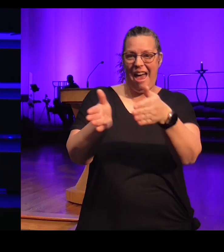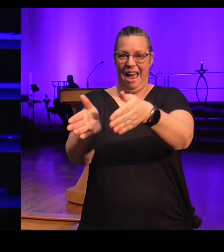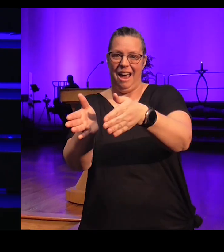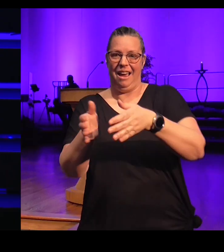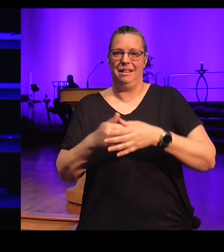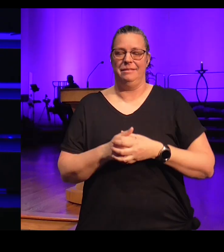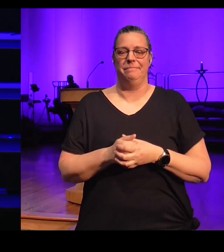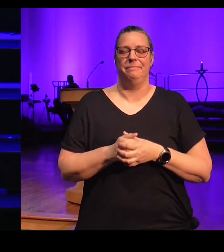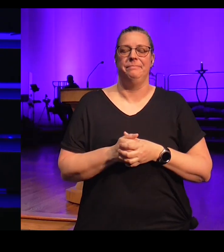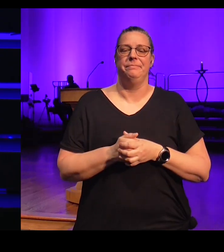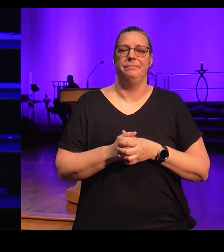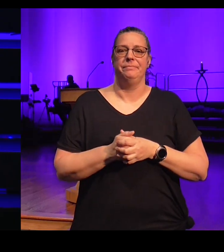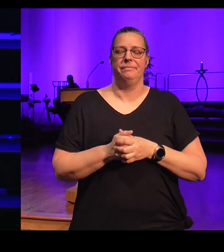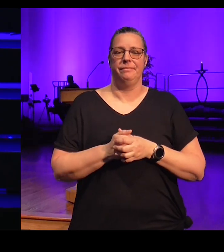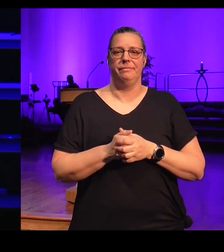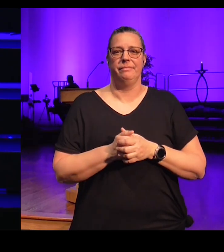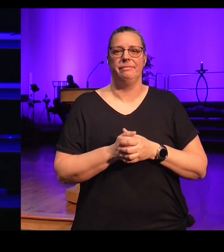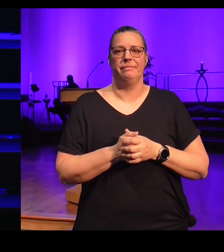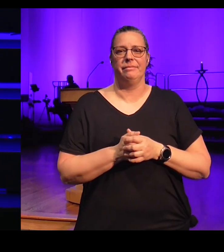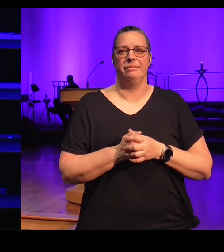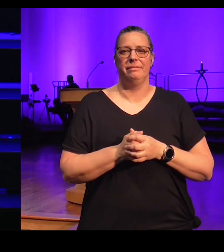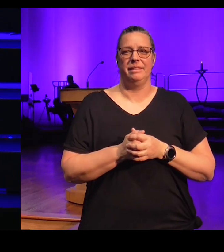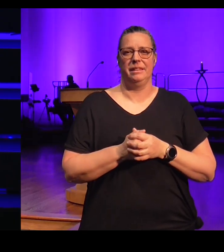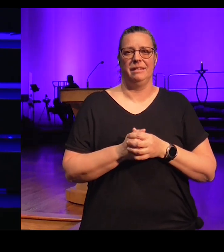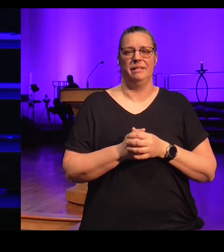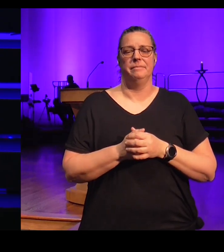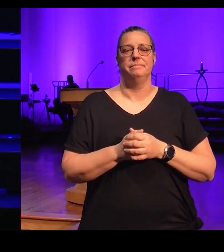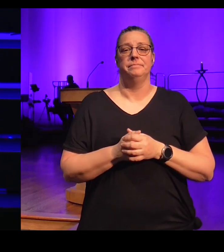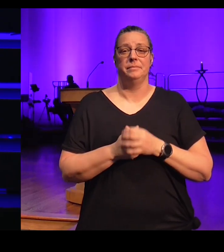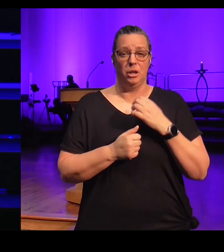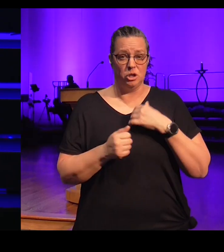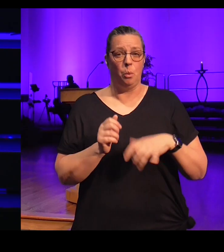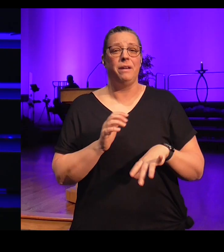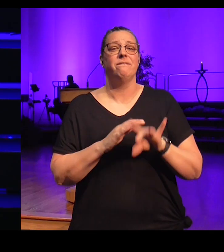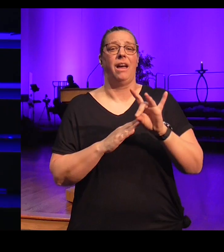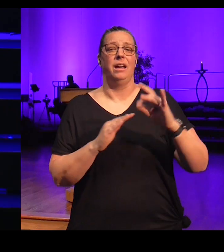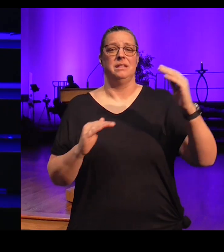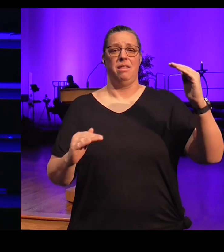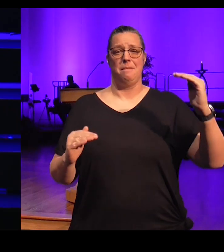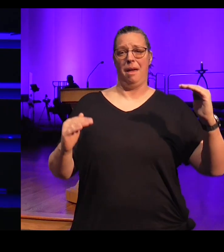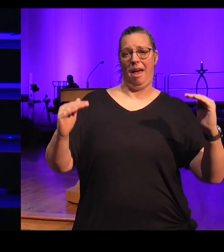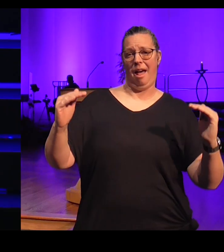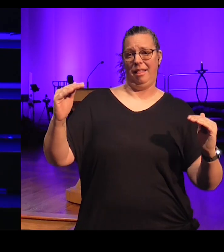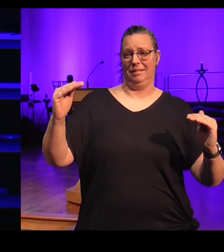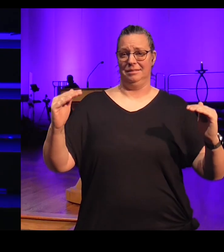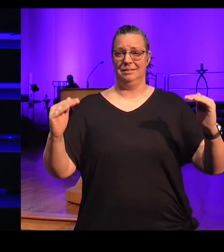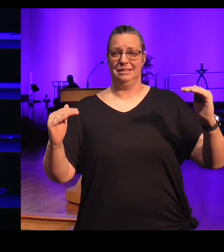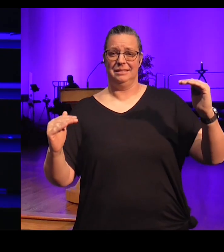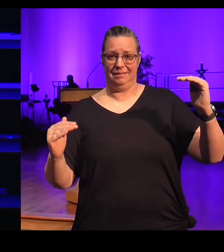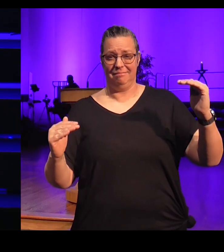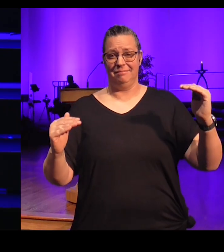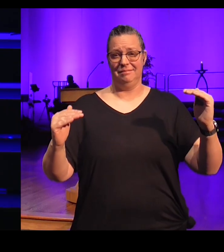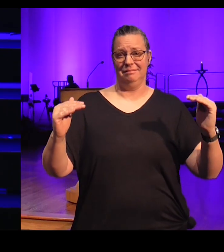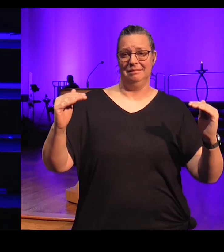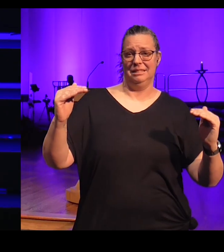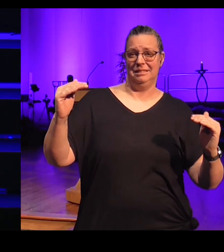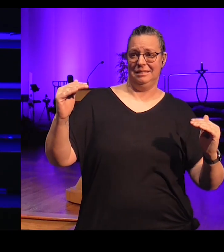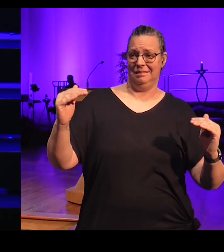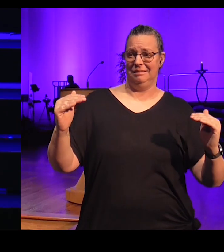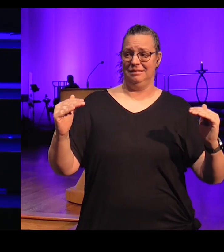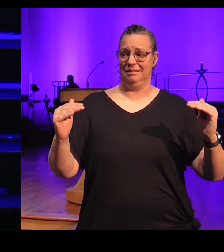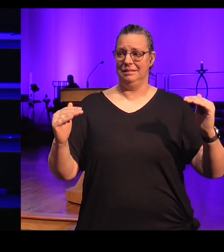is forming. And so we find that balance between